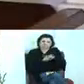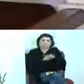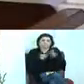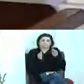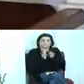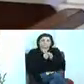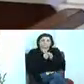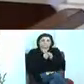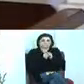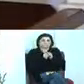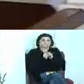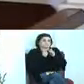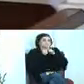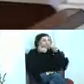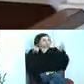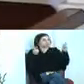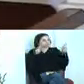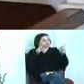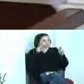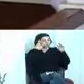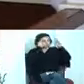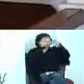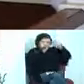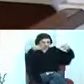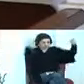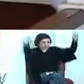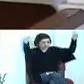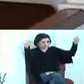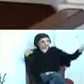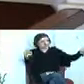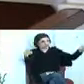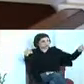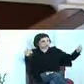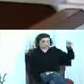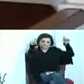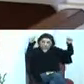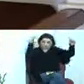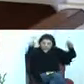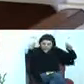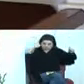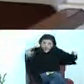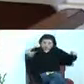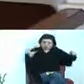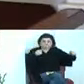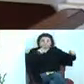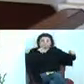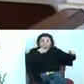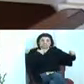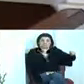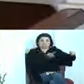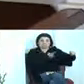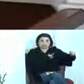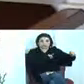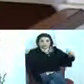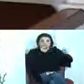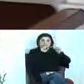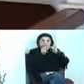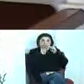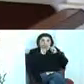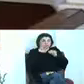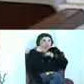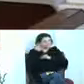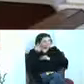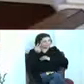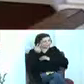a huge banner that he hung in front of the barber shop that said, "We fix